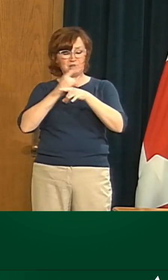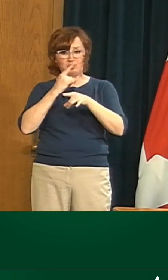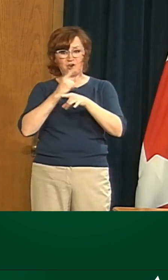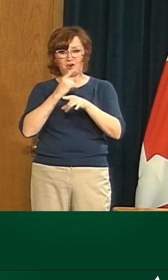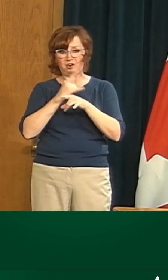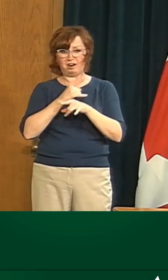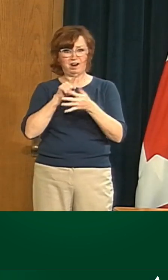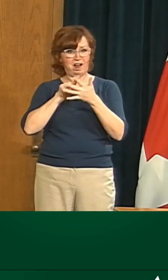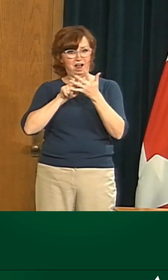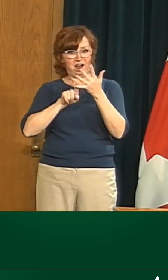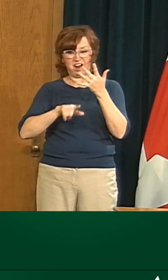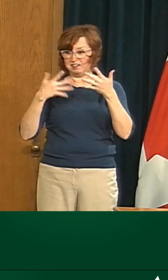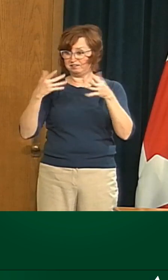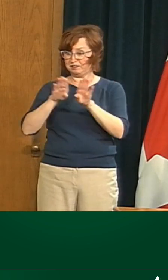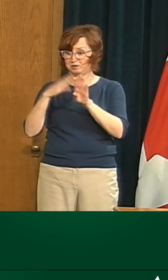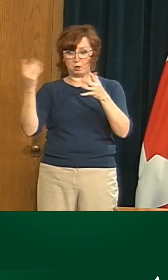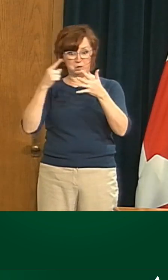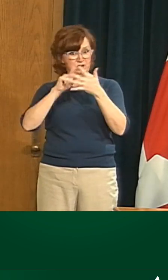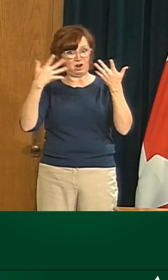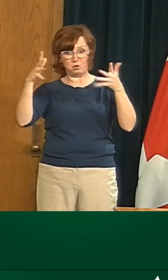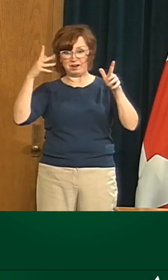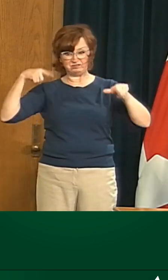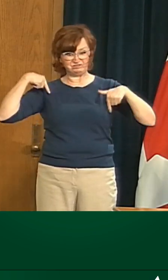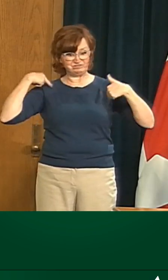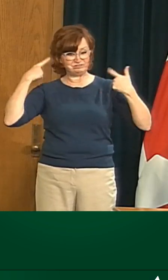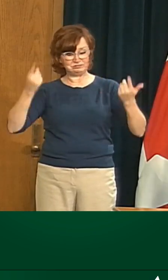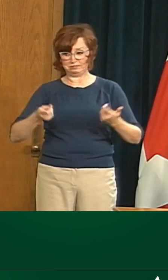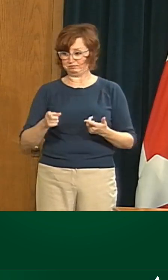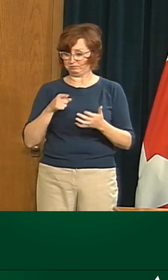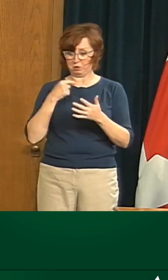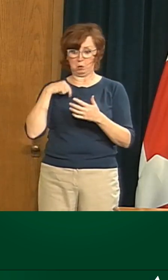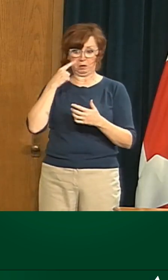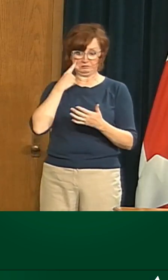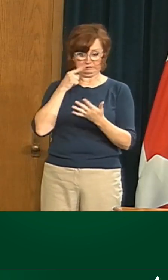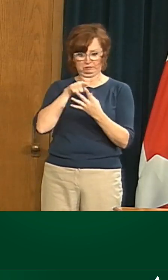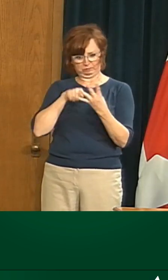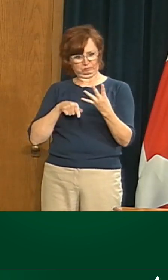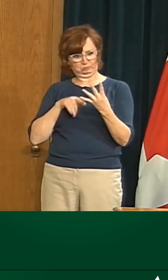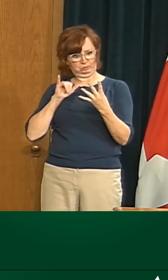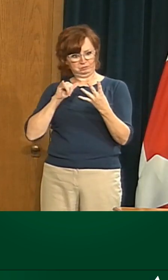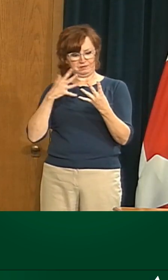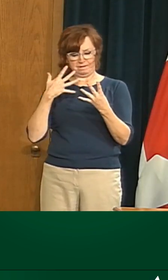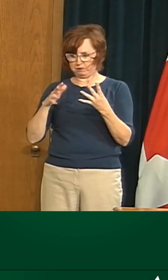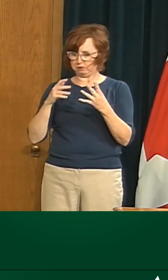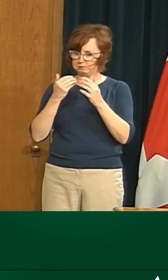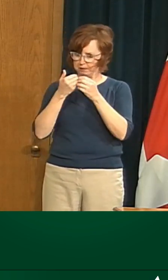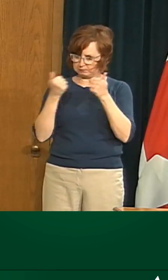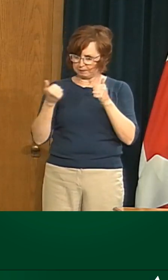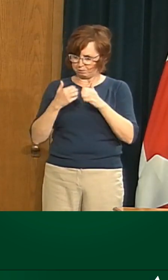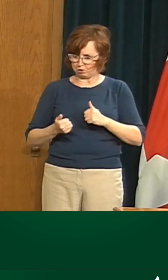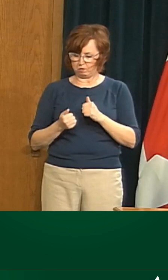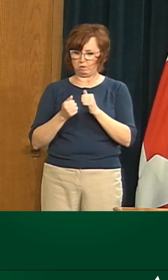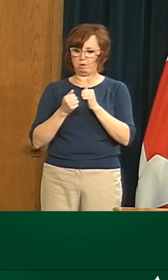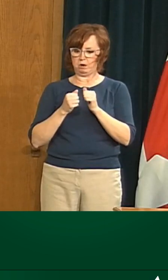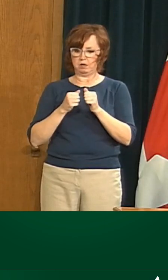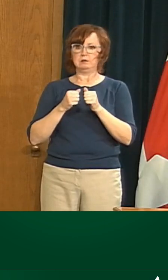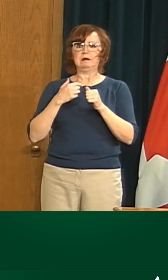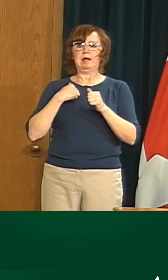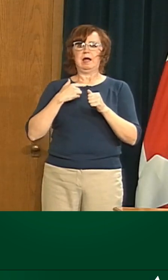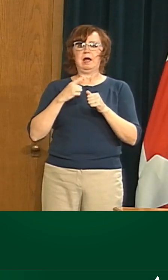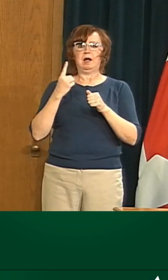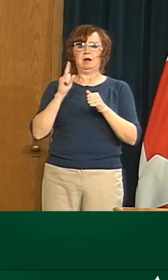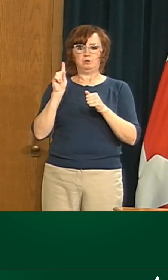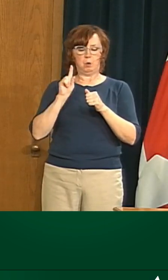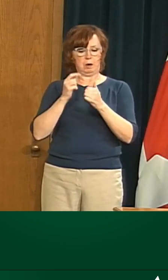these businesses, we have observed, have implemented new practices, limiting the number of customers in their stores, for